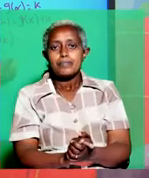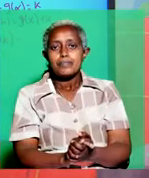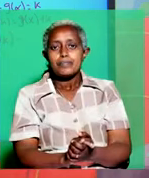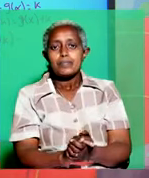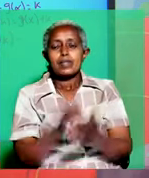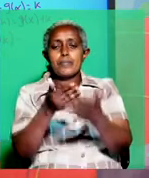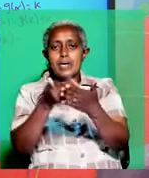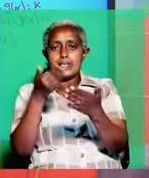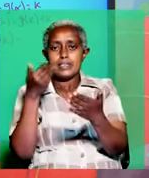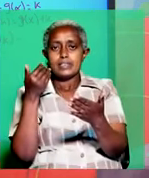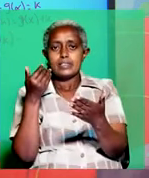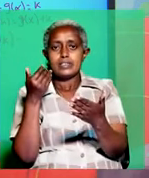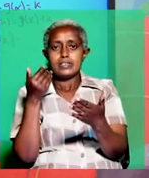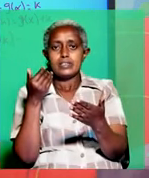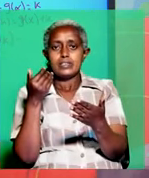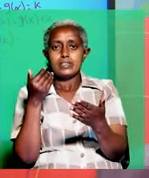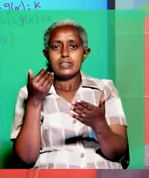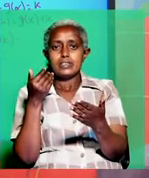minus